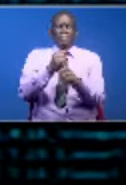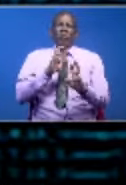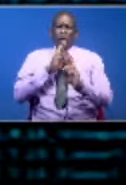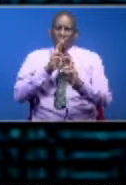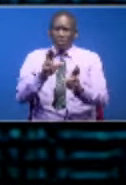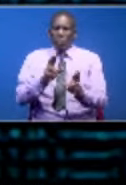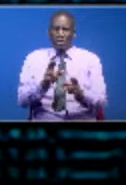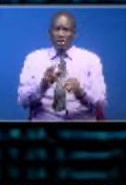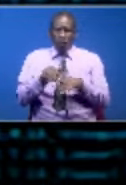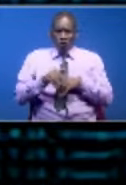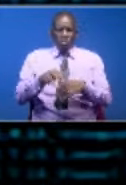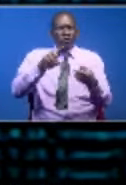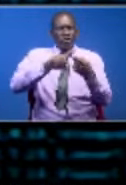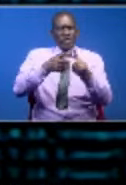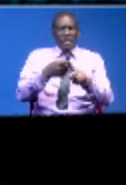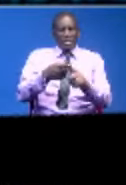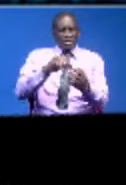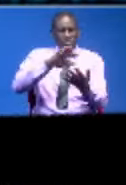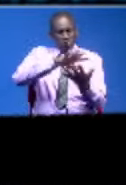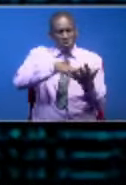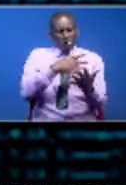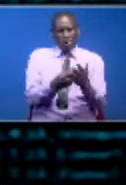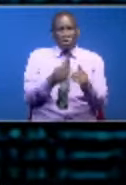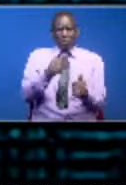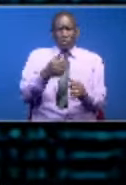follows the standardized template that the industry body had